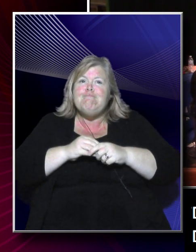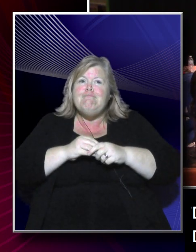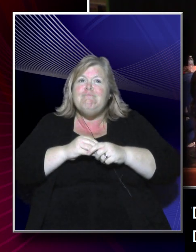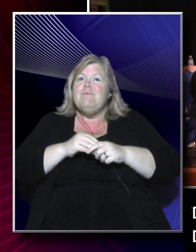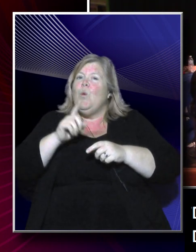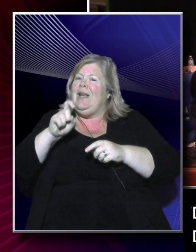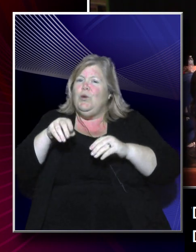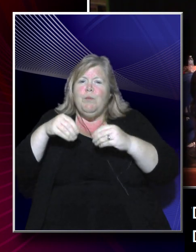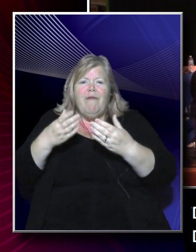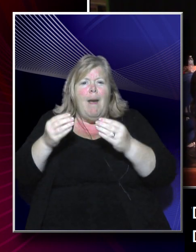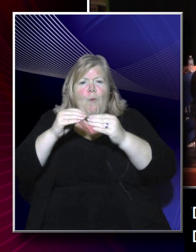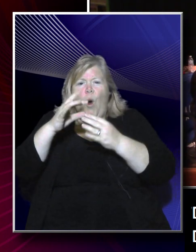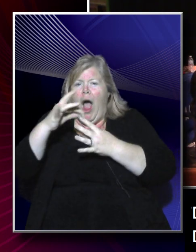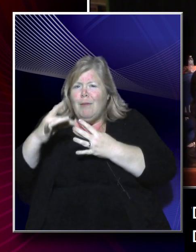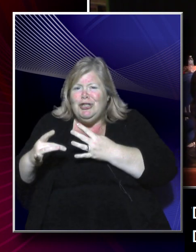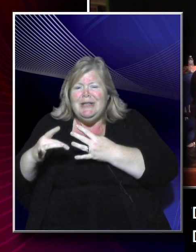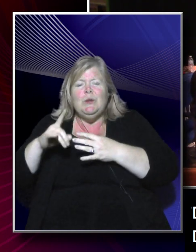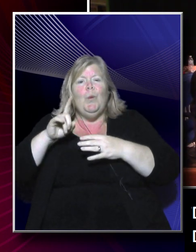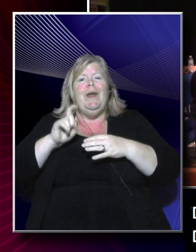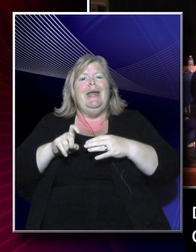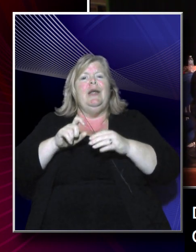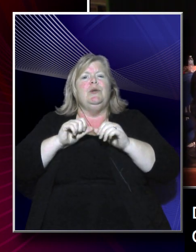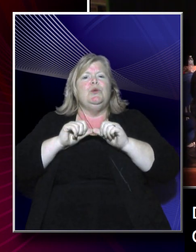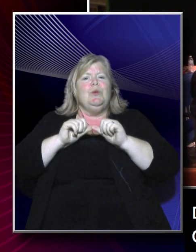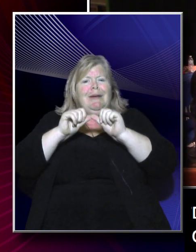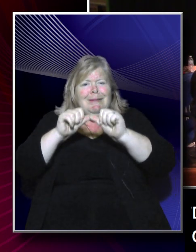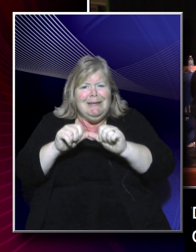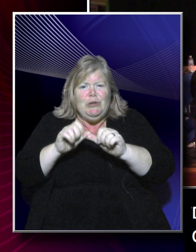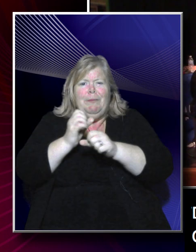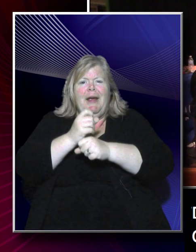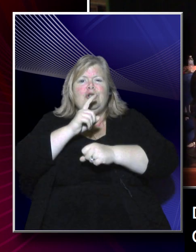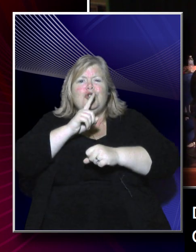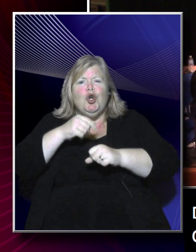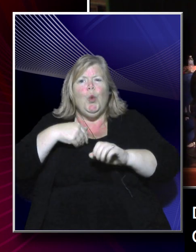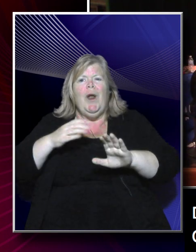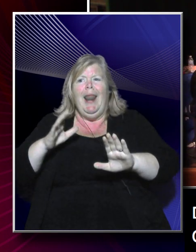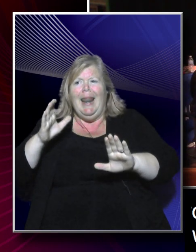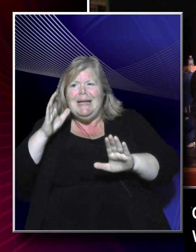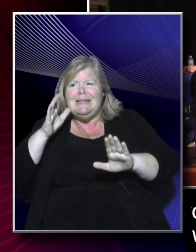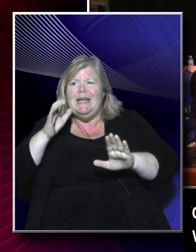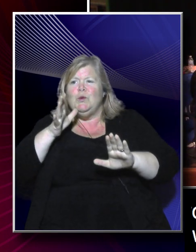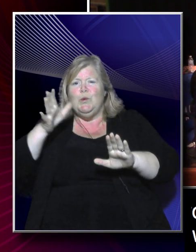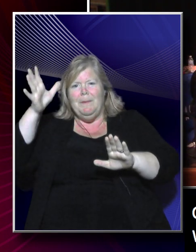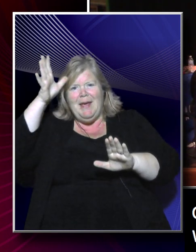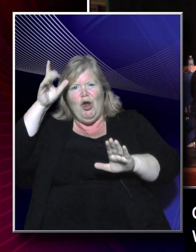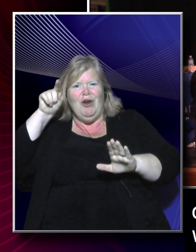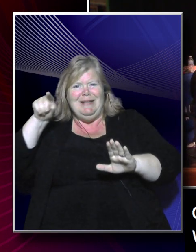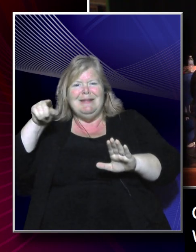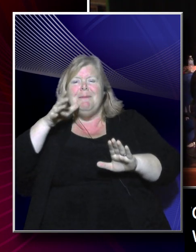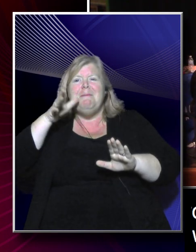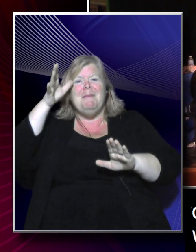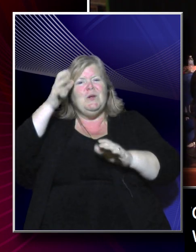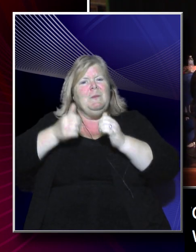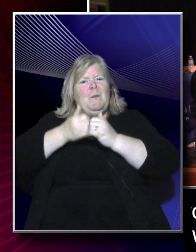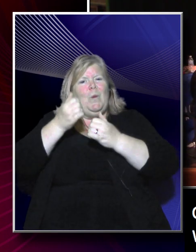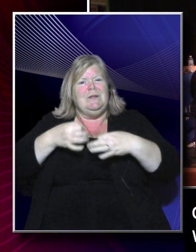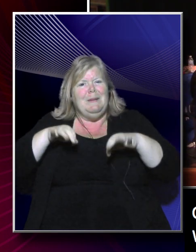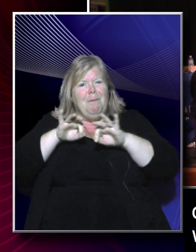options, and it needs to continue to make sure that we're listening to parents. The parents are the most